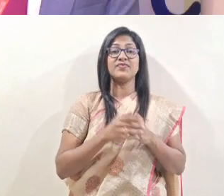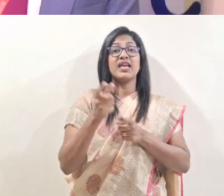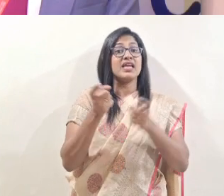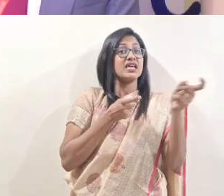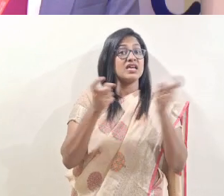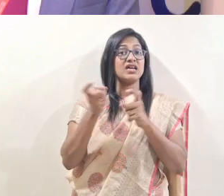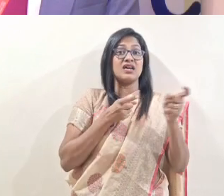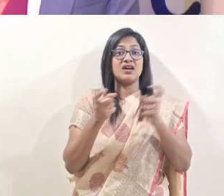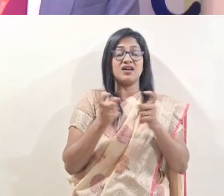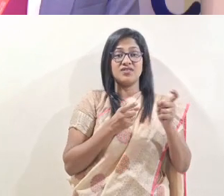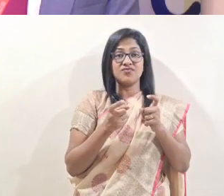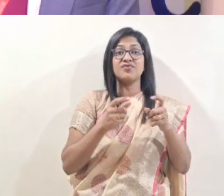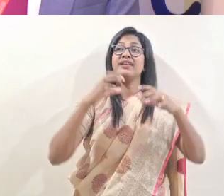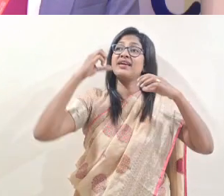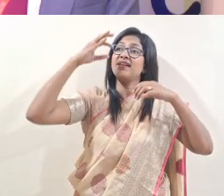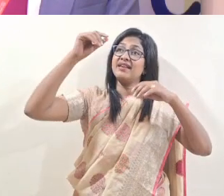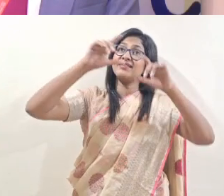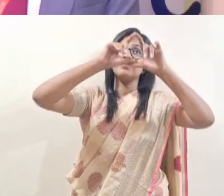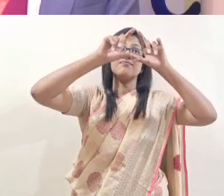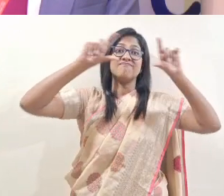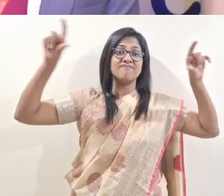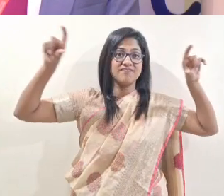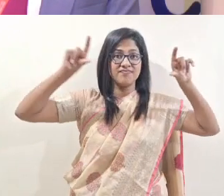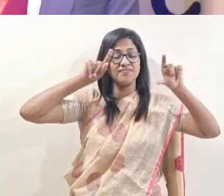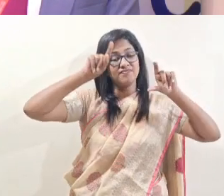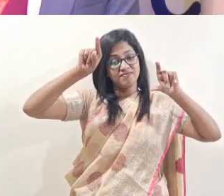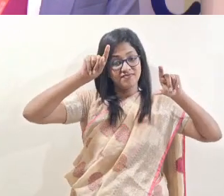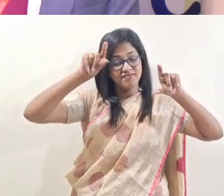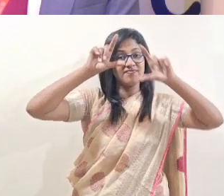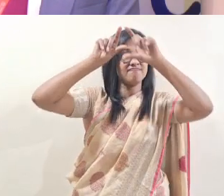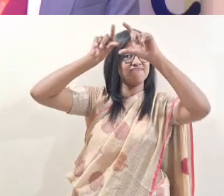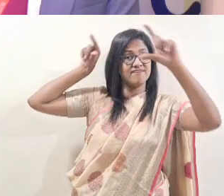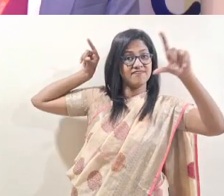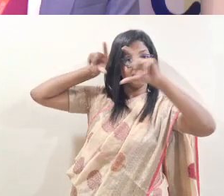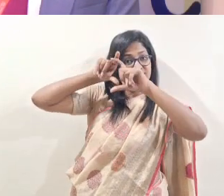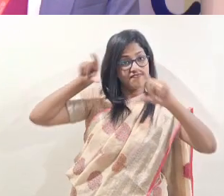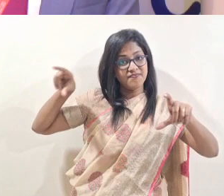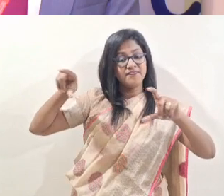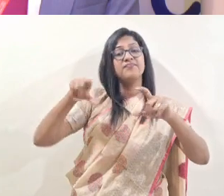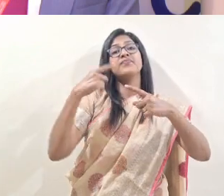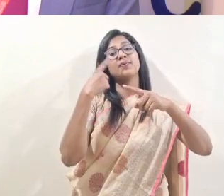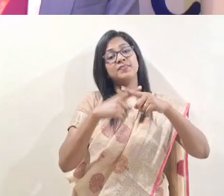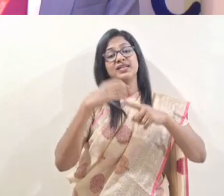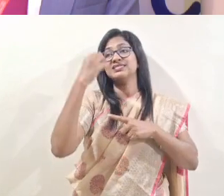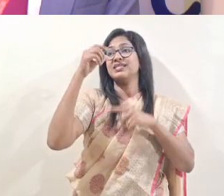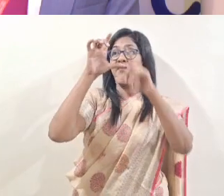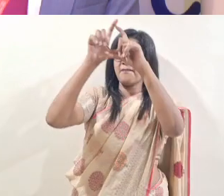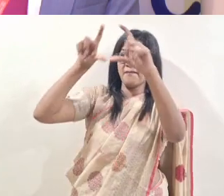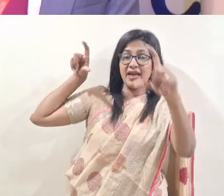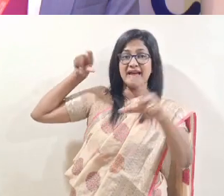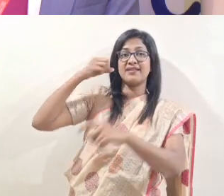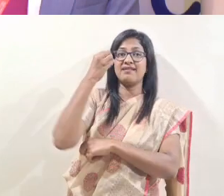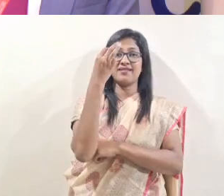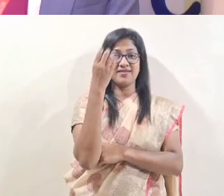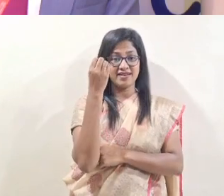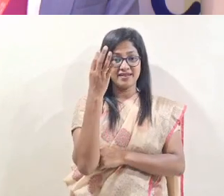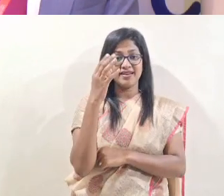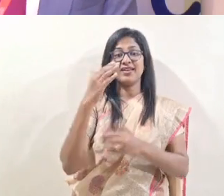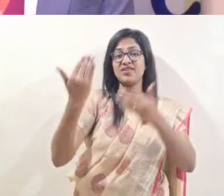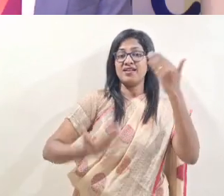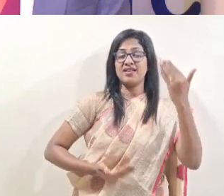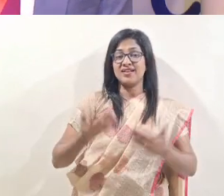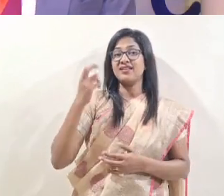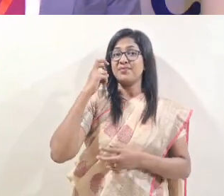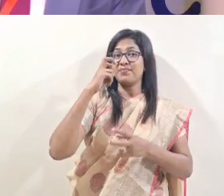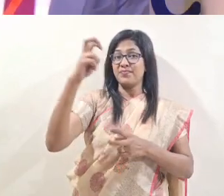control, even the electric panels. And as far as the rating of the panels and all are concerned, Calcutta Metro